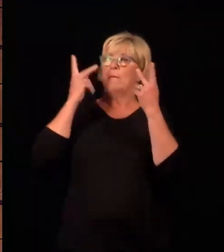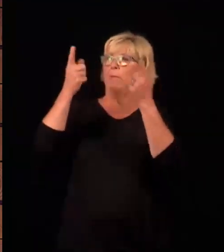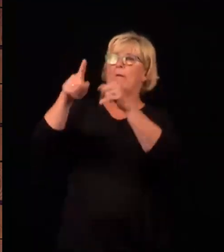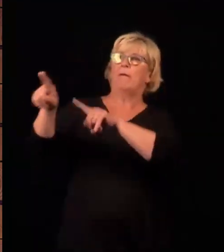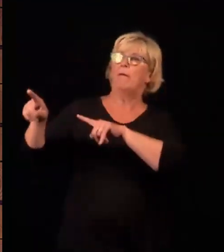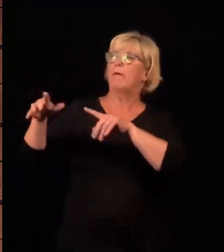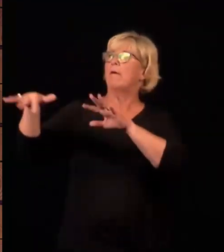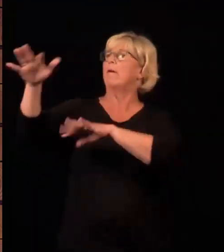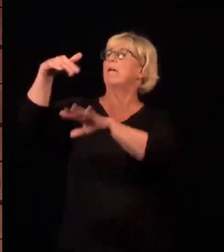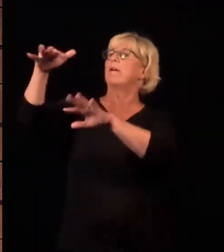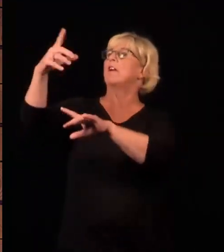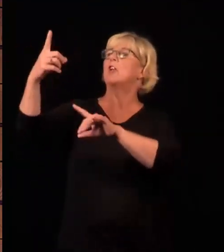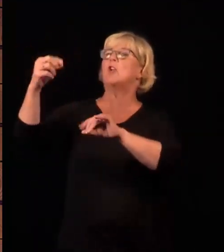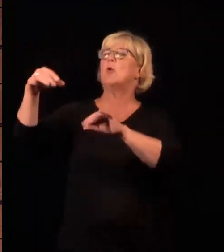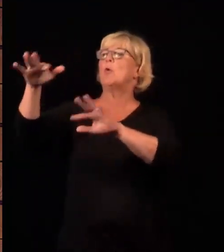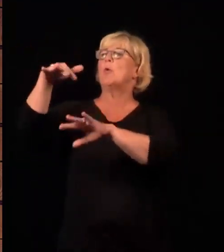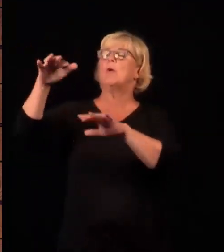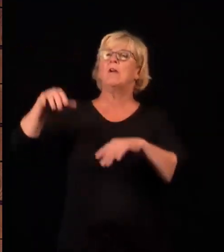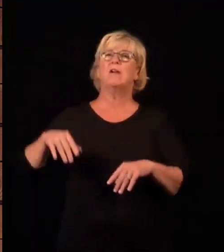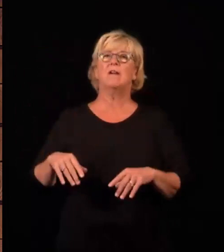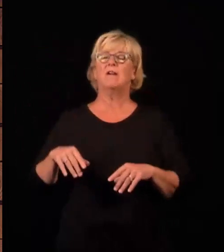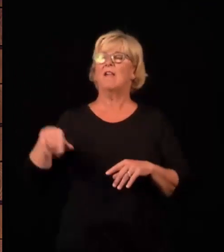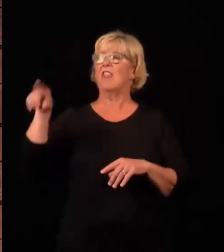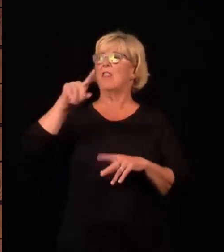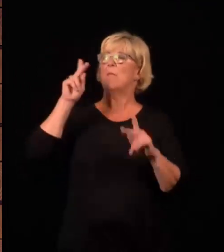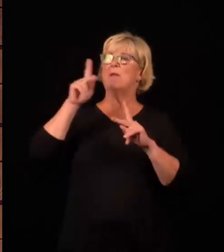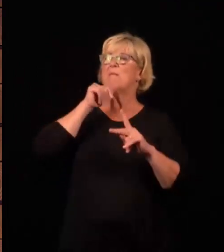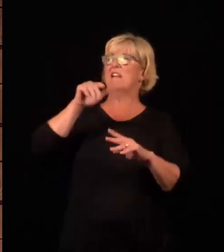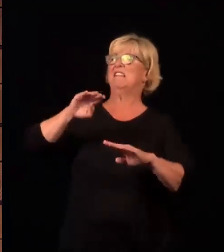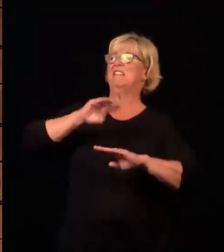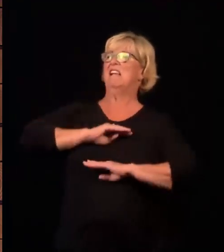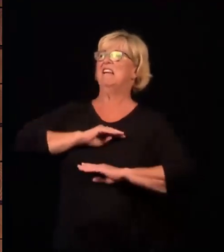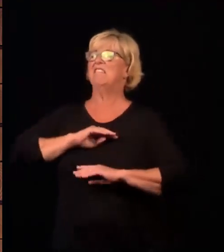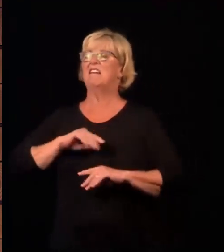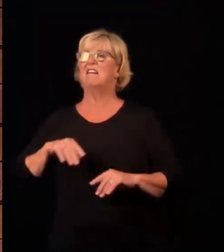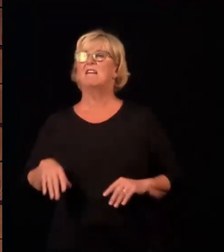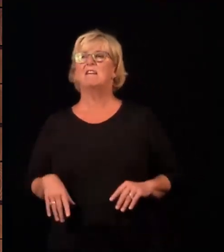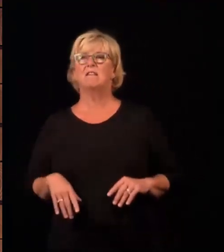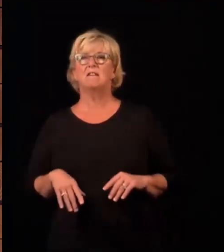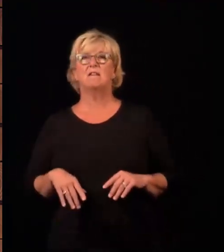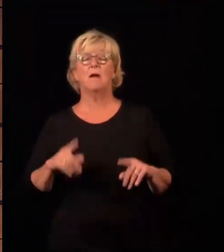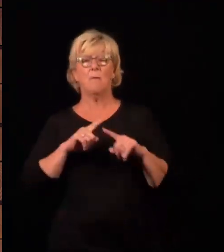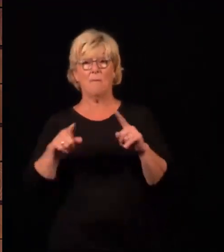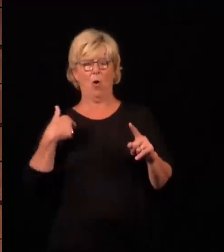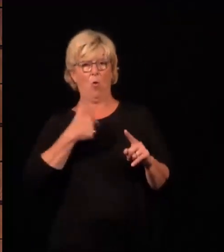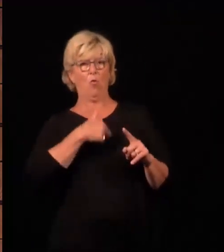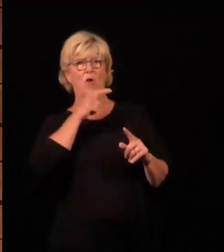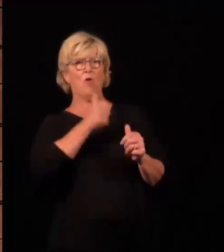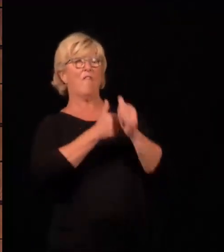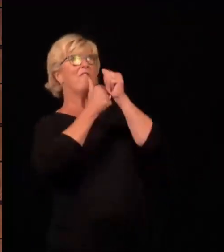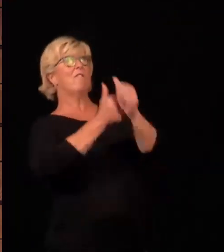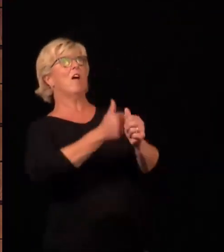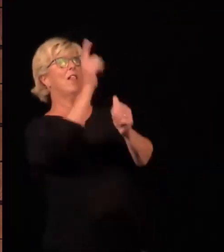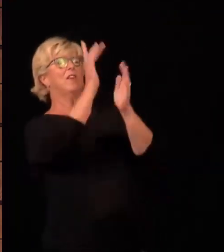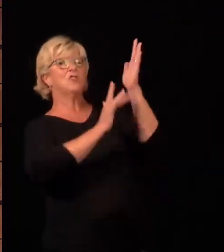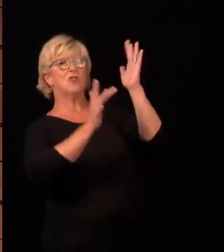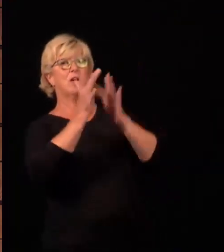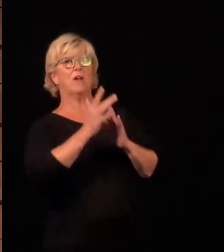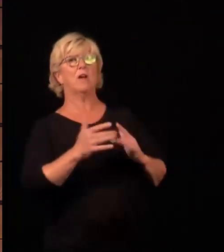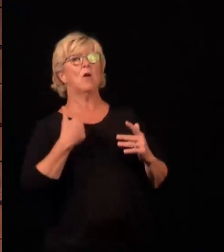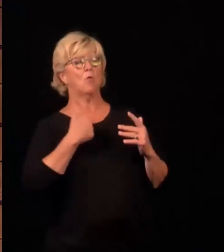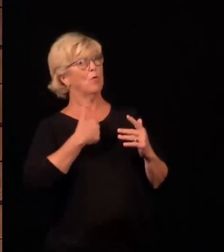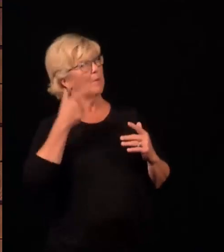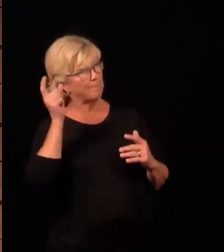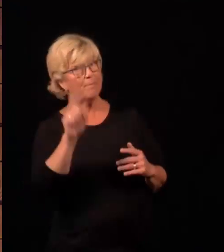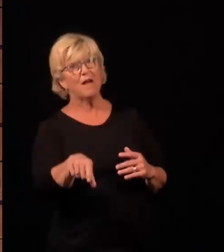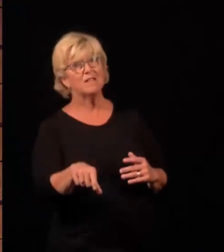It's not easy to step out of the river of dissatisfaction. But we, followers of Jesus, we must